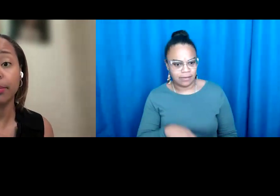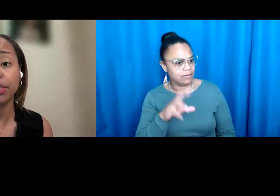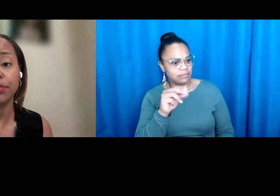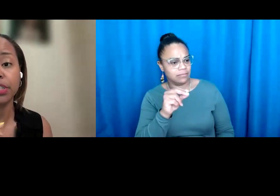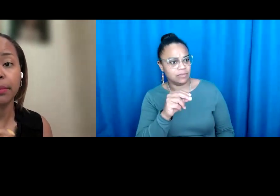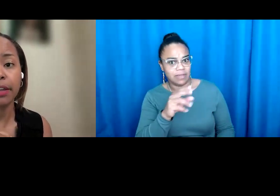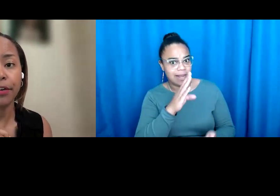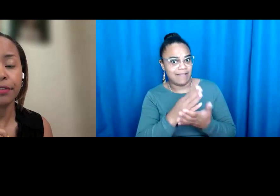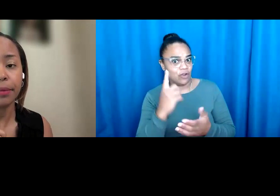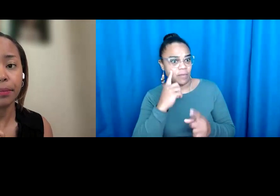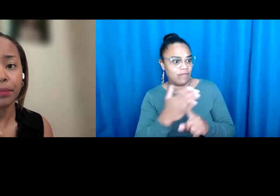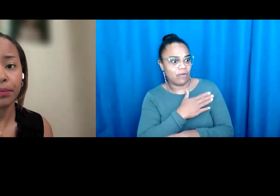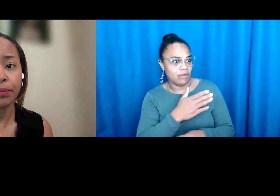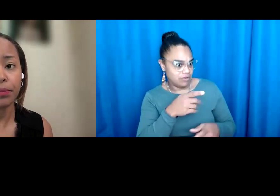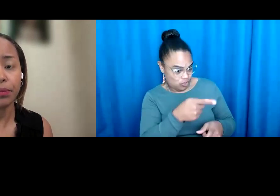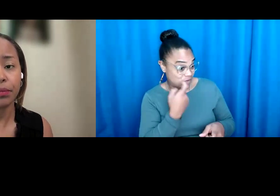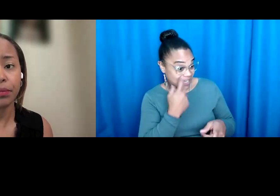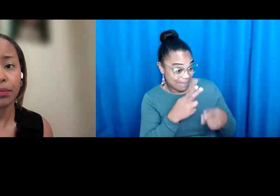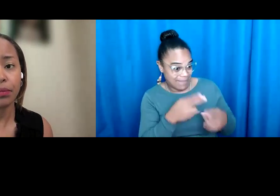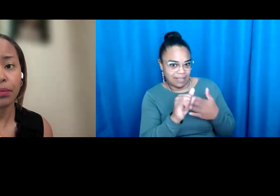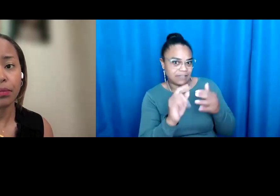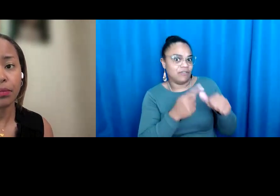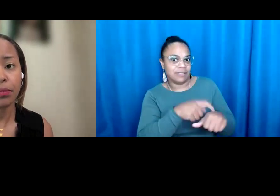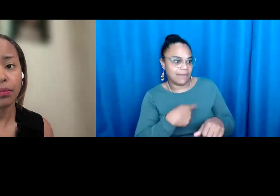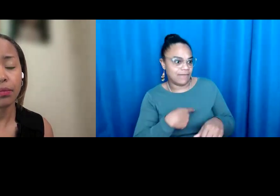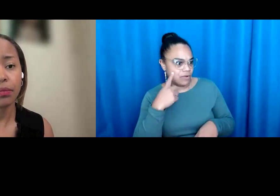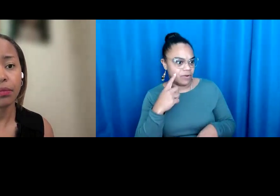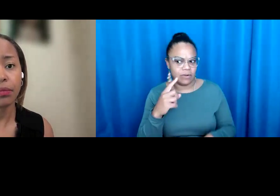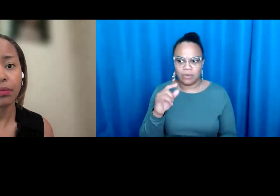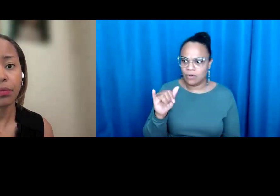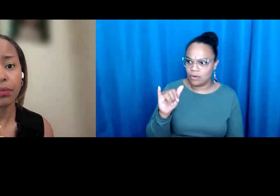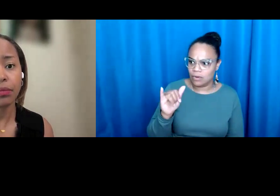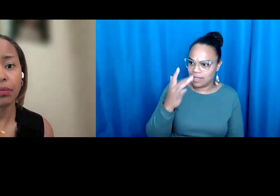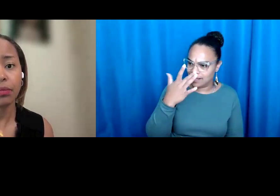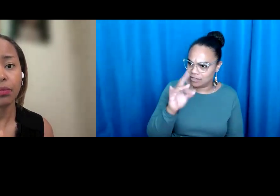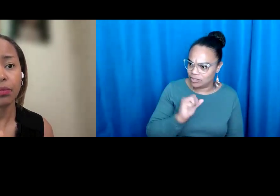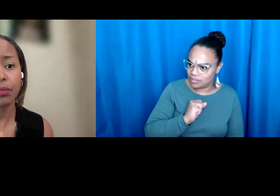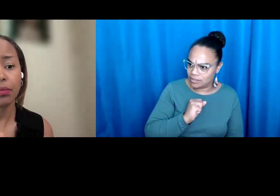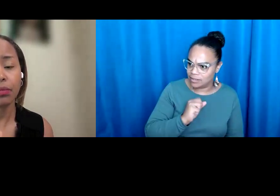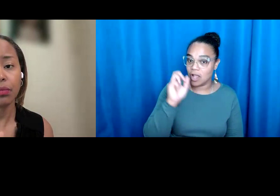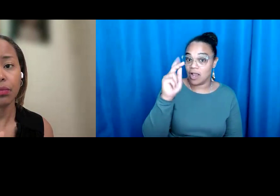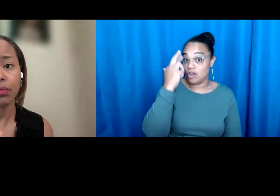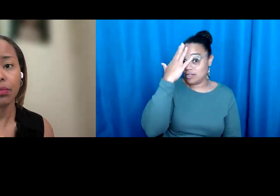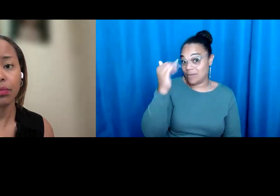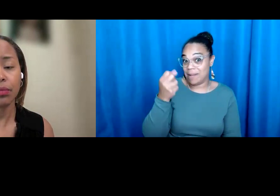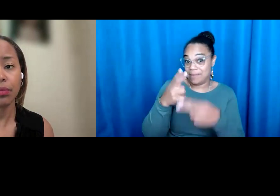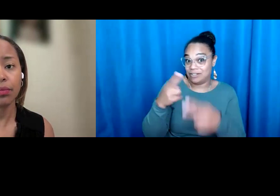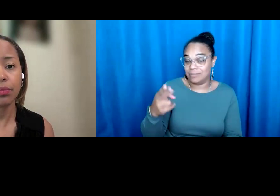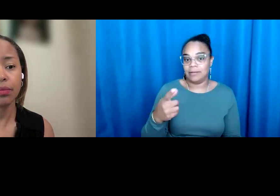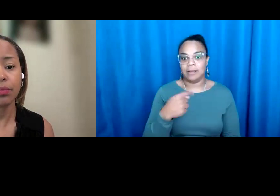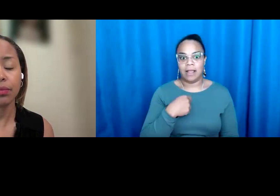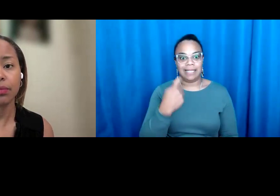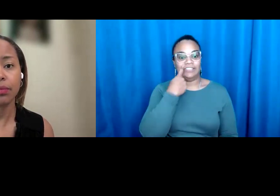No, you bringing them up is the first time that I've heard of them. Ooh, that's interesting. Okay, so I'm bringing it up because I